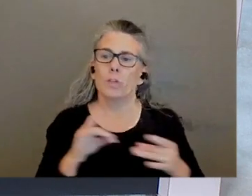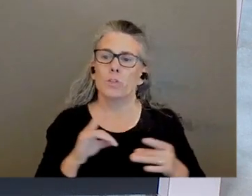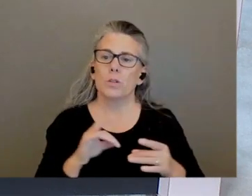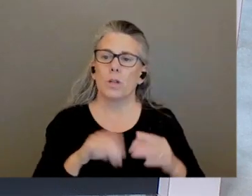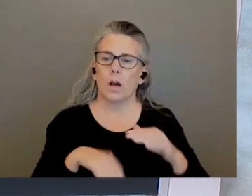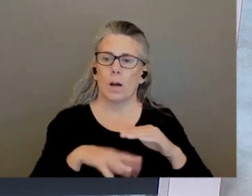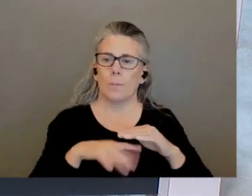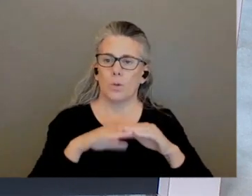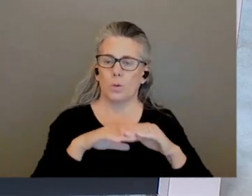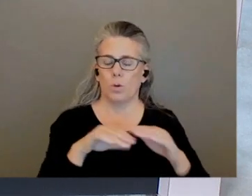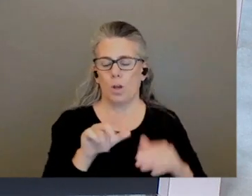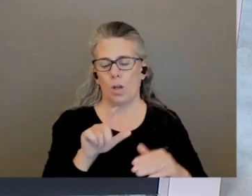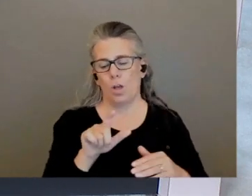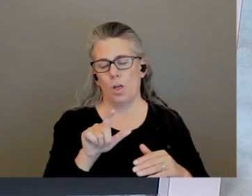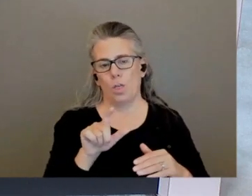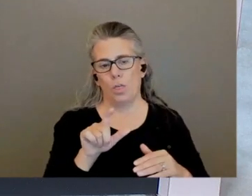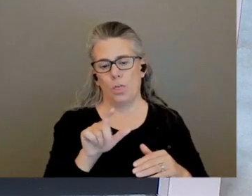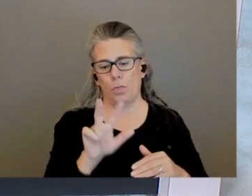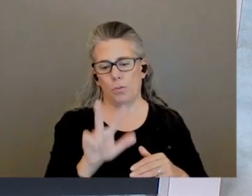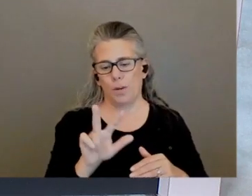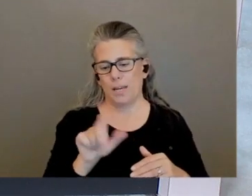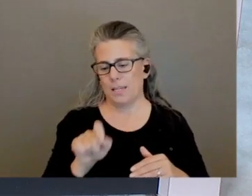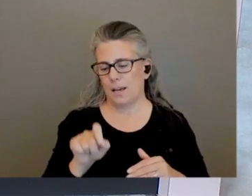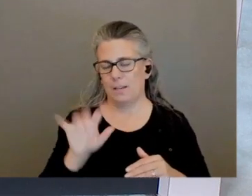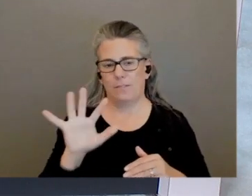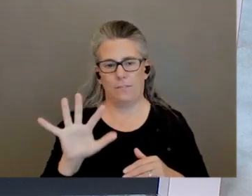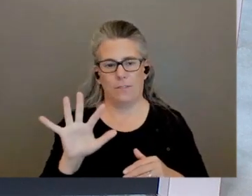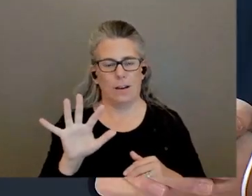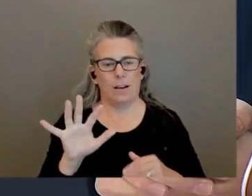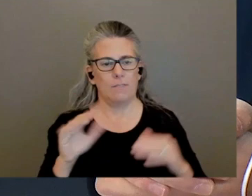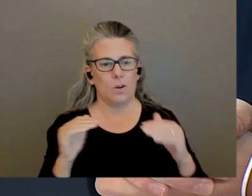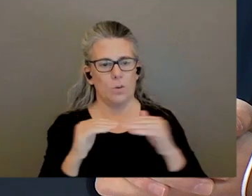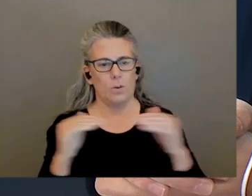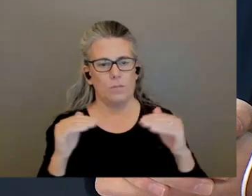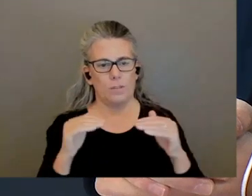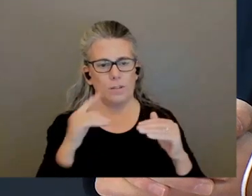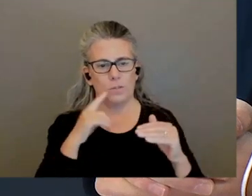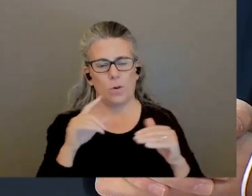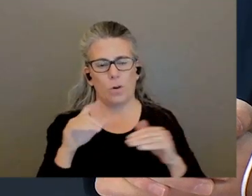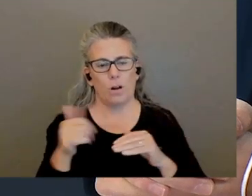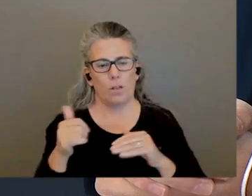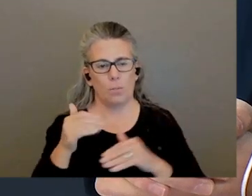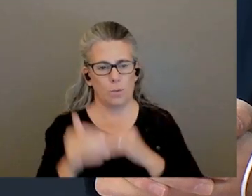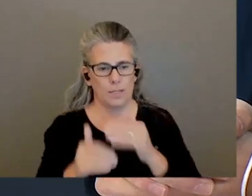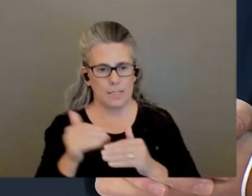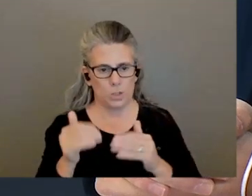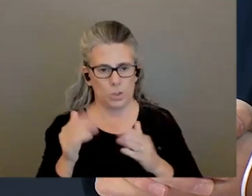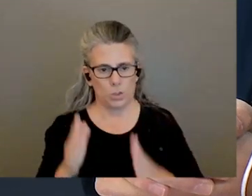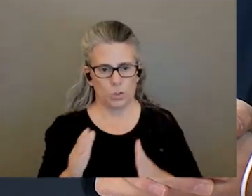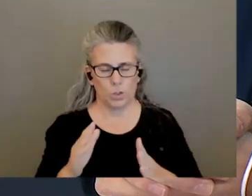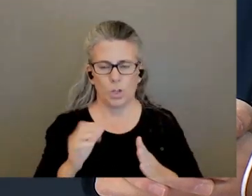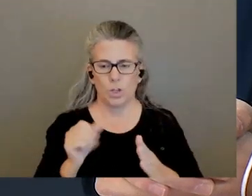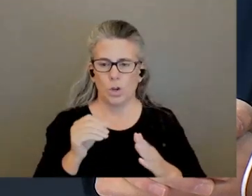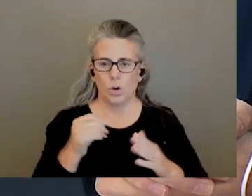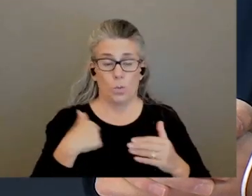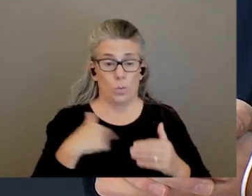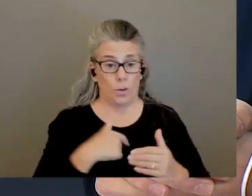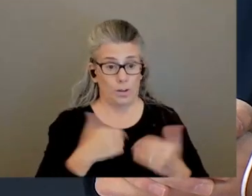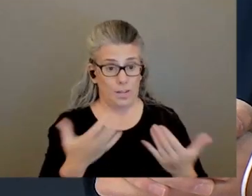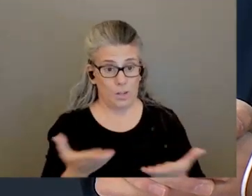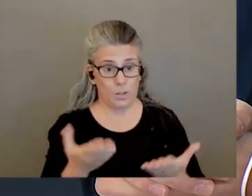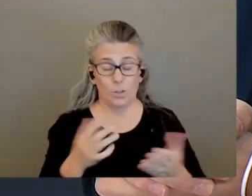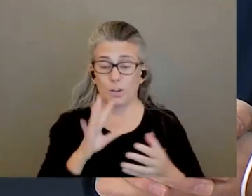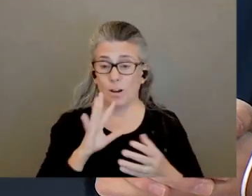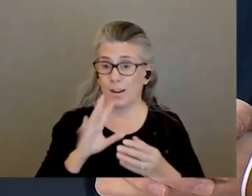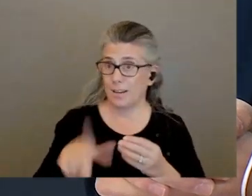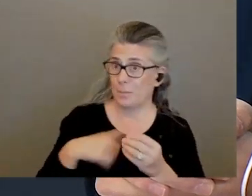more energy efficient than an equivalent x86 processor, and we are here talking about the power consumption at the processor